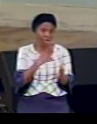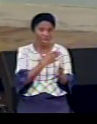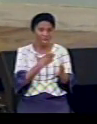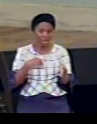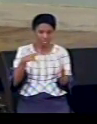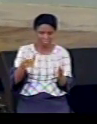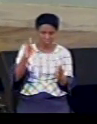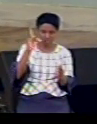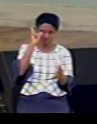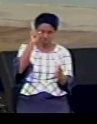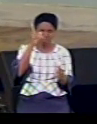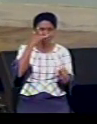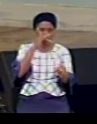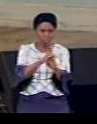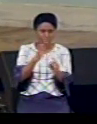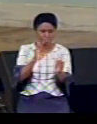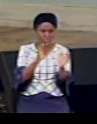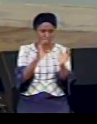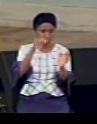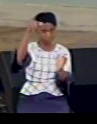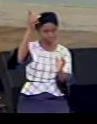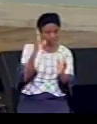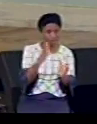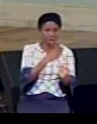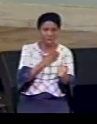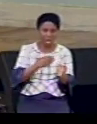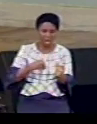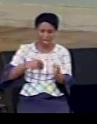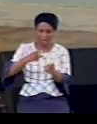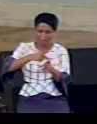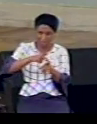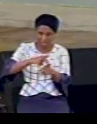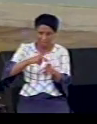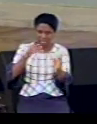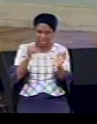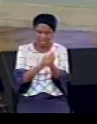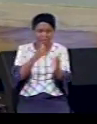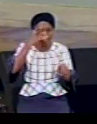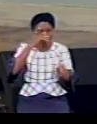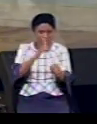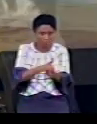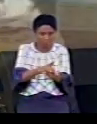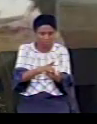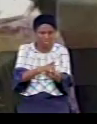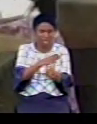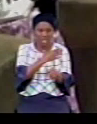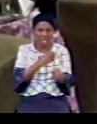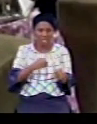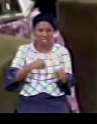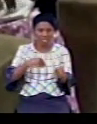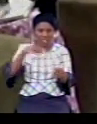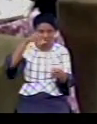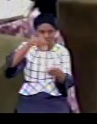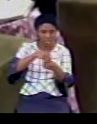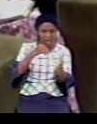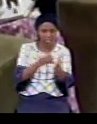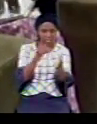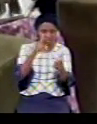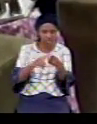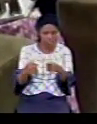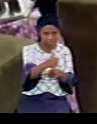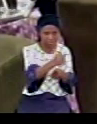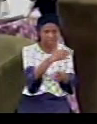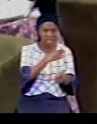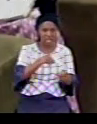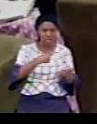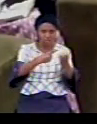of God. You apply a particular promise of God to yourself. And you hold